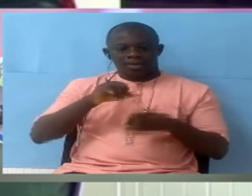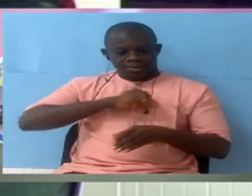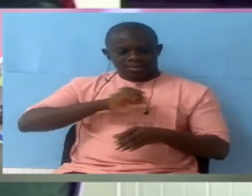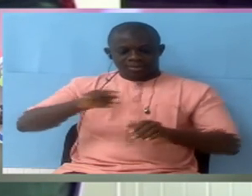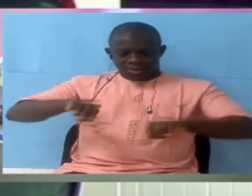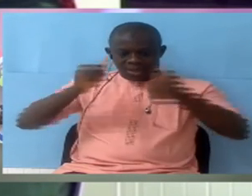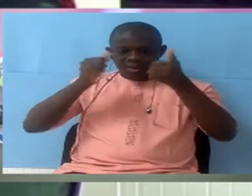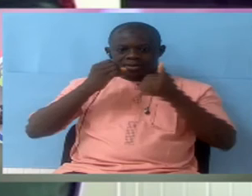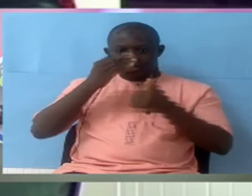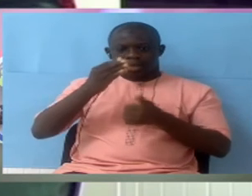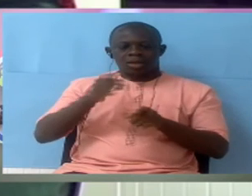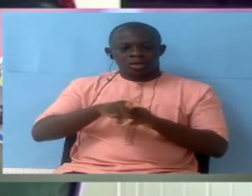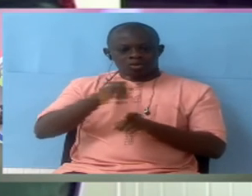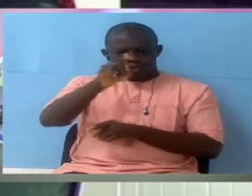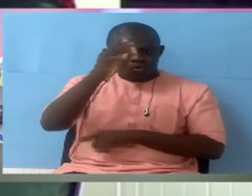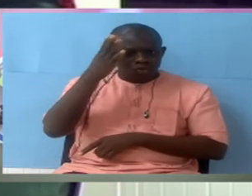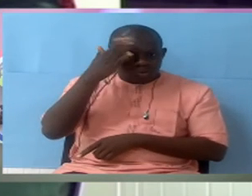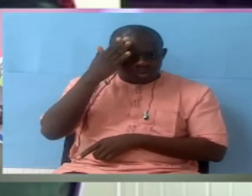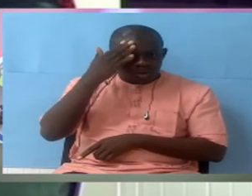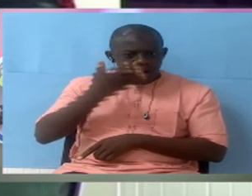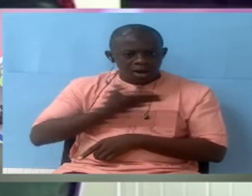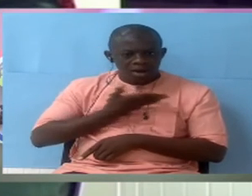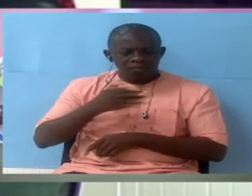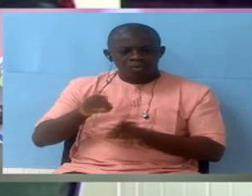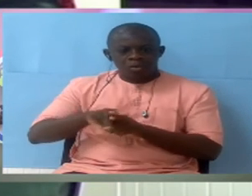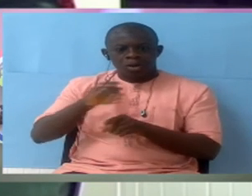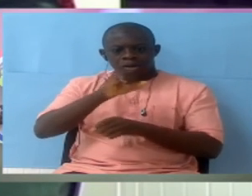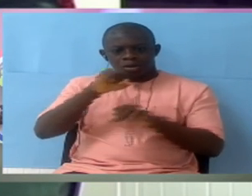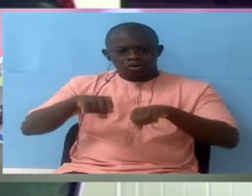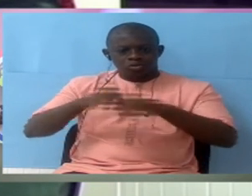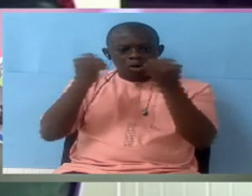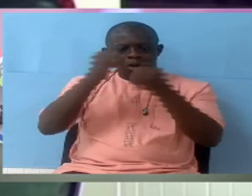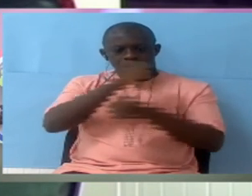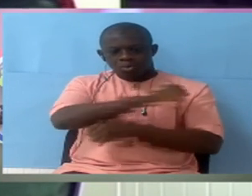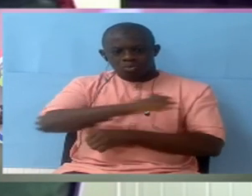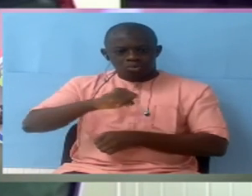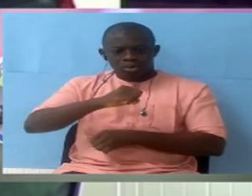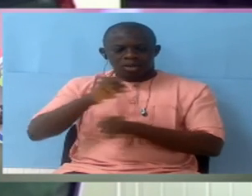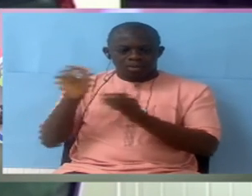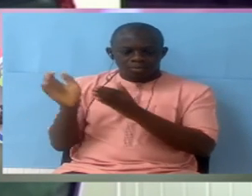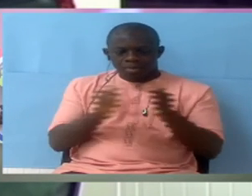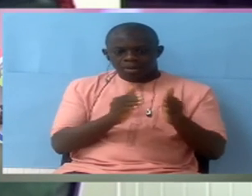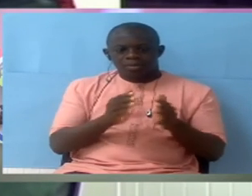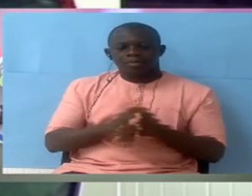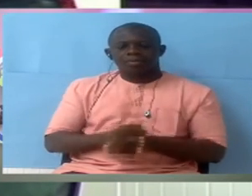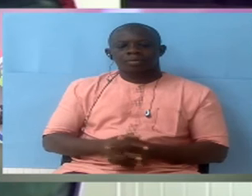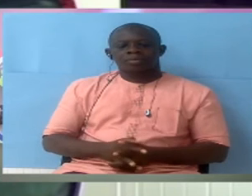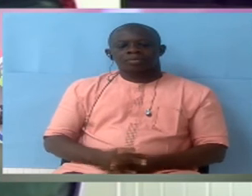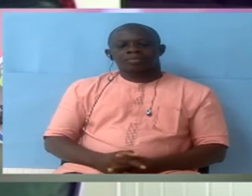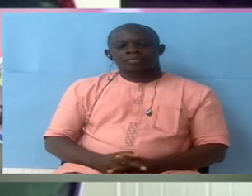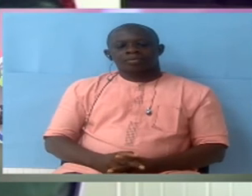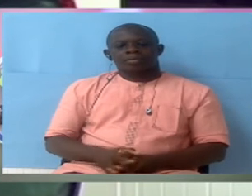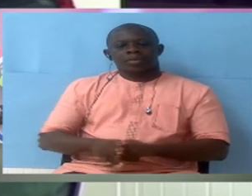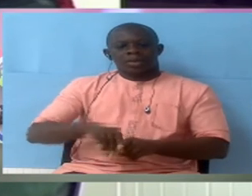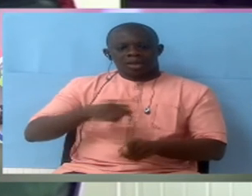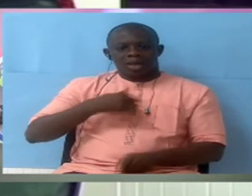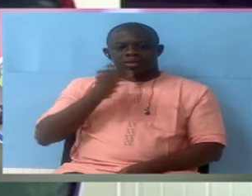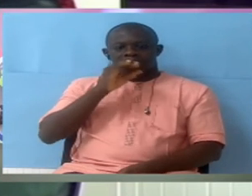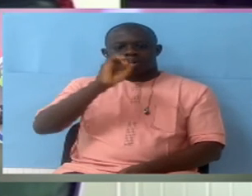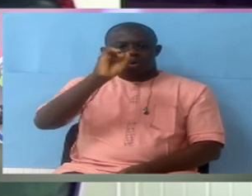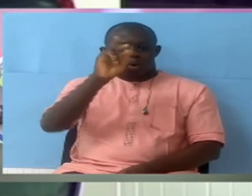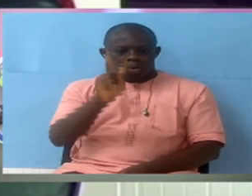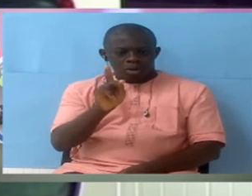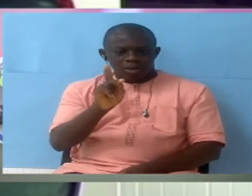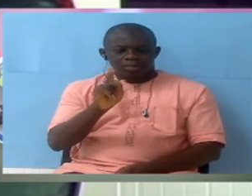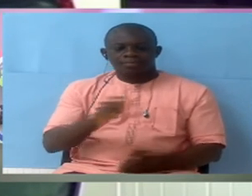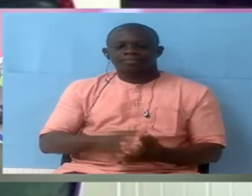booba nag ci la ma wax ne mba xam nga ne am na coup d'état boo xam ne bu yàqu la. I say okay. Ci